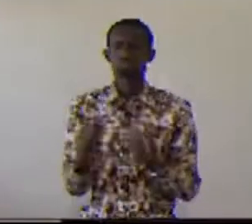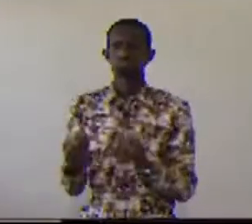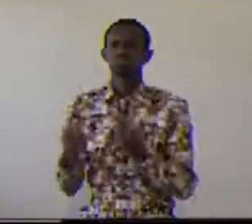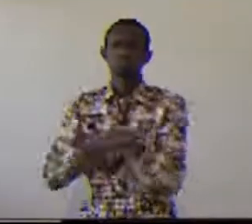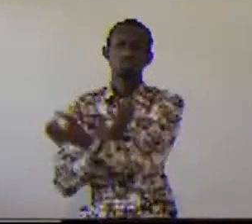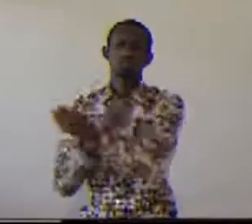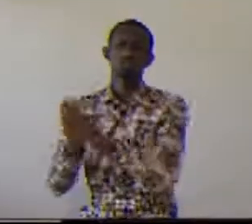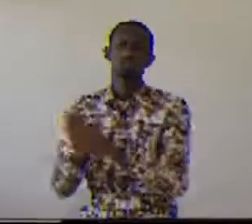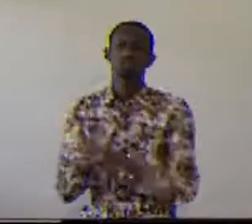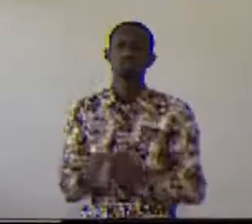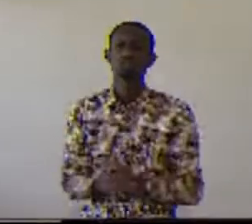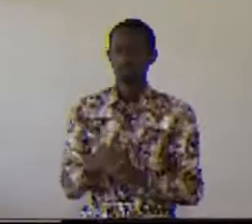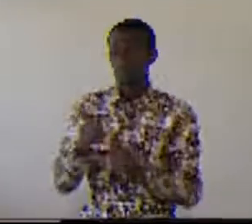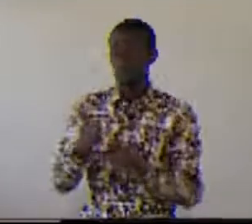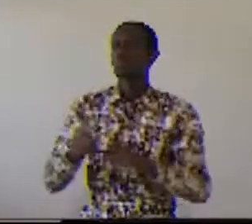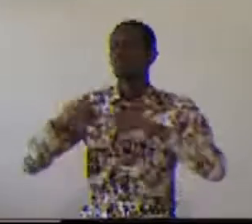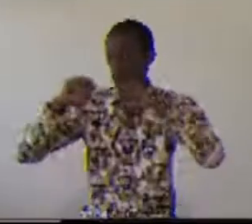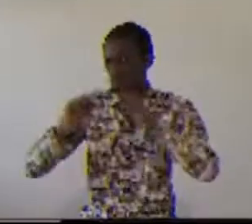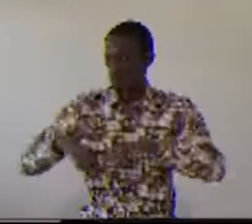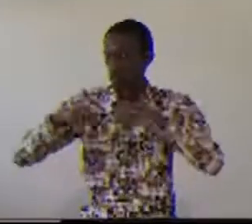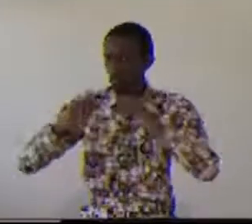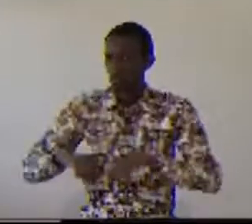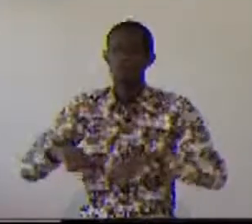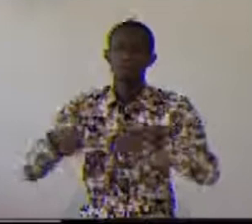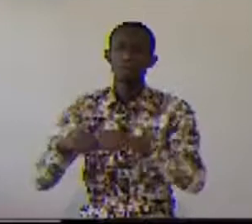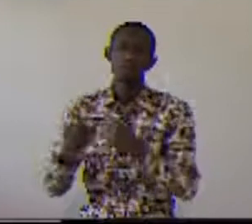the particles can be weakened, and then